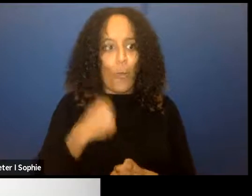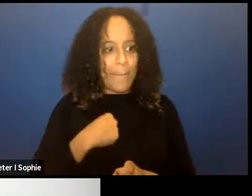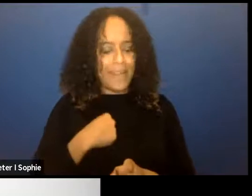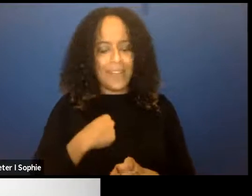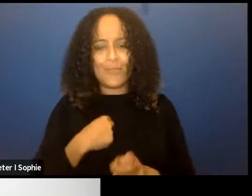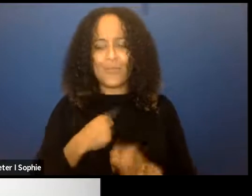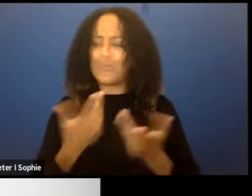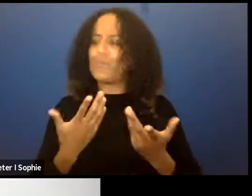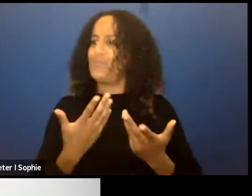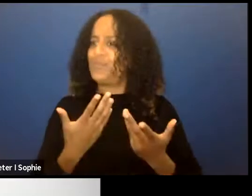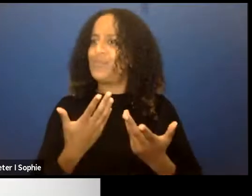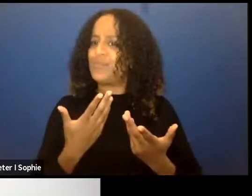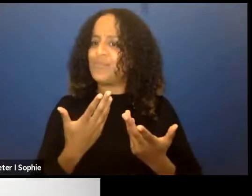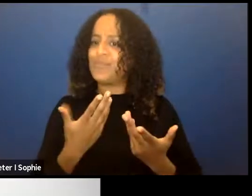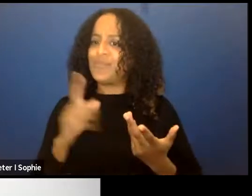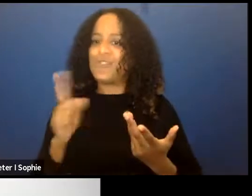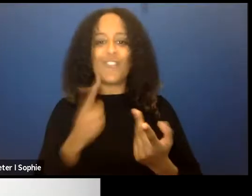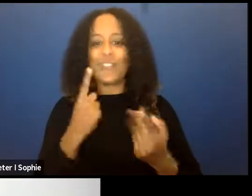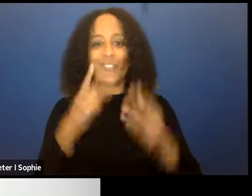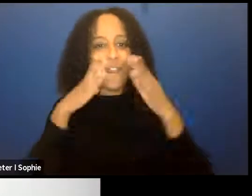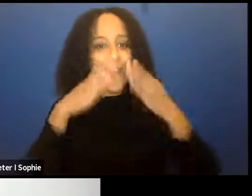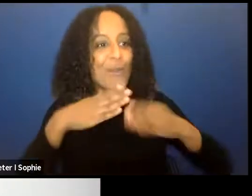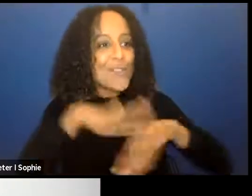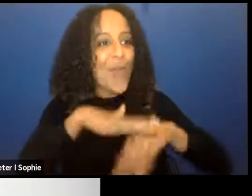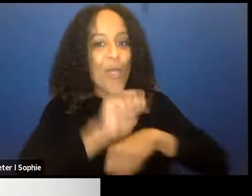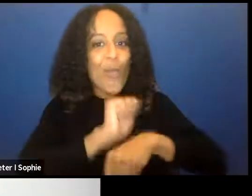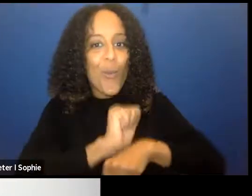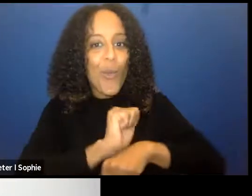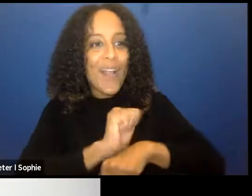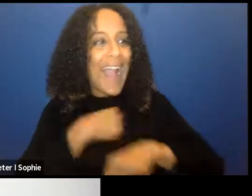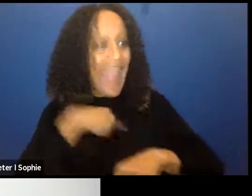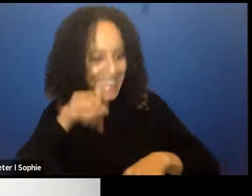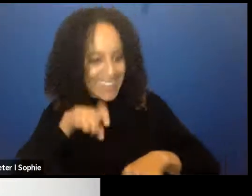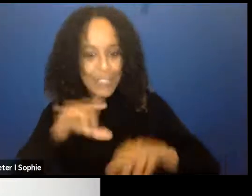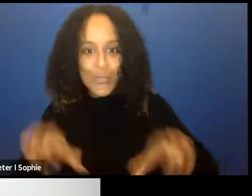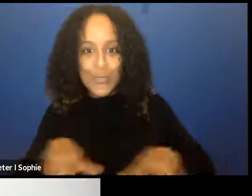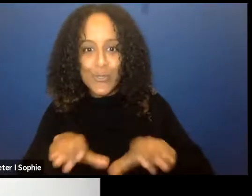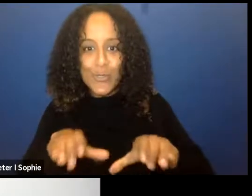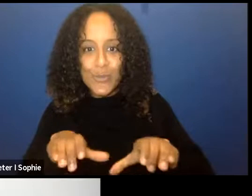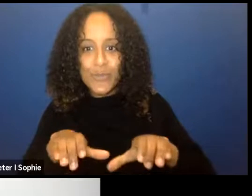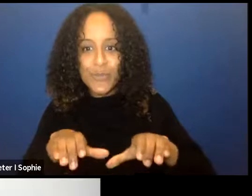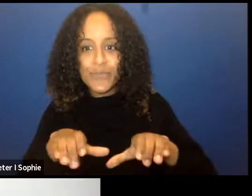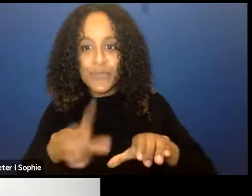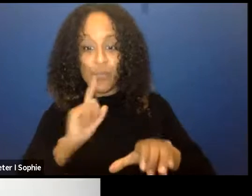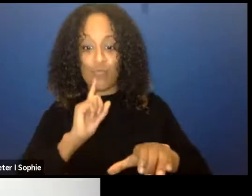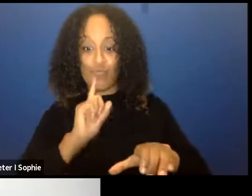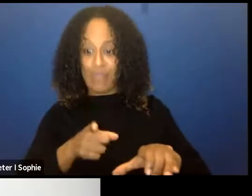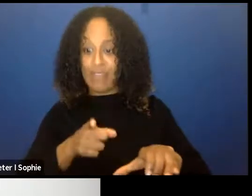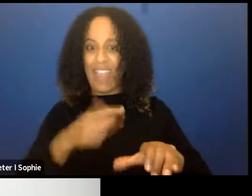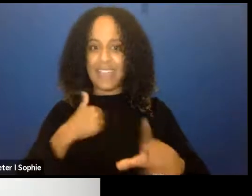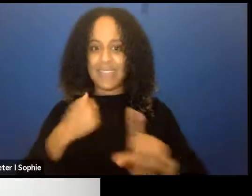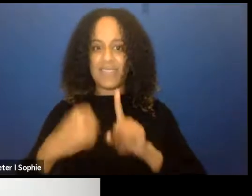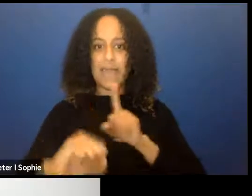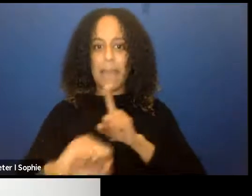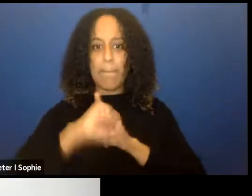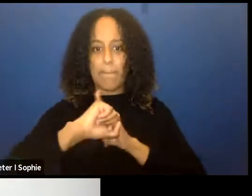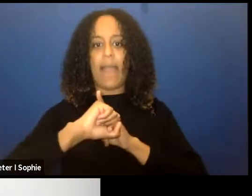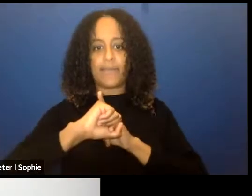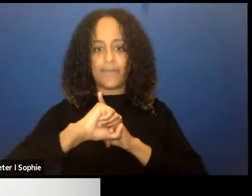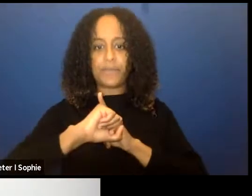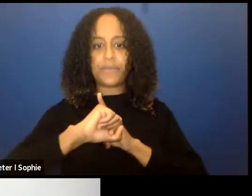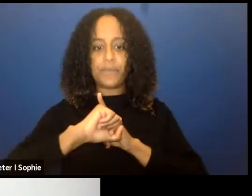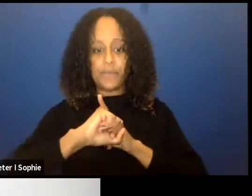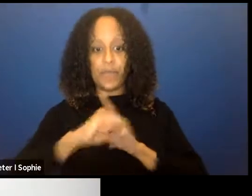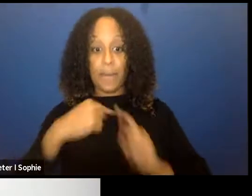just focus on the work that I need to do. And so it has an impact. For